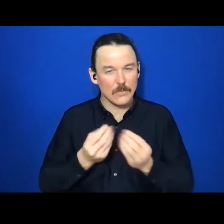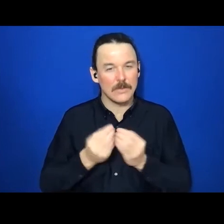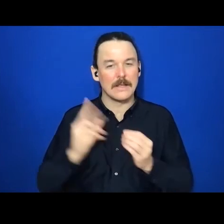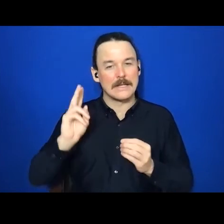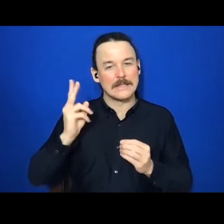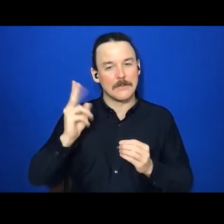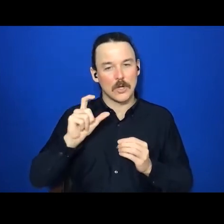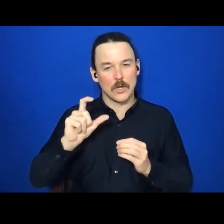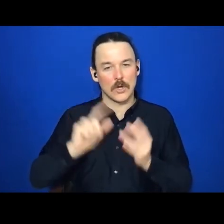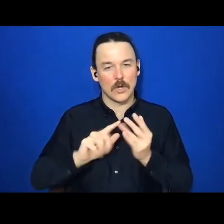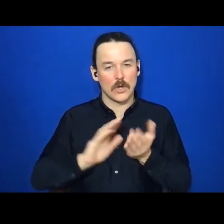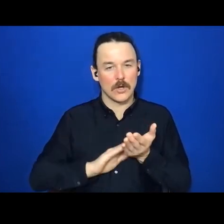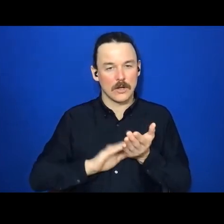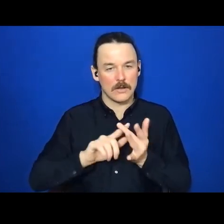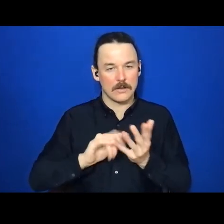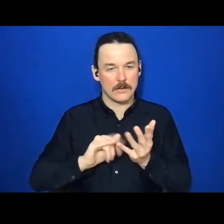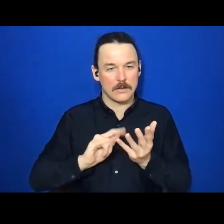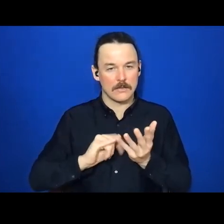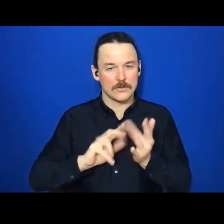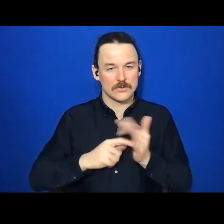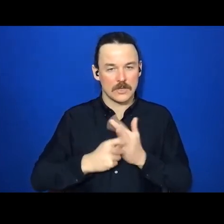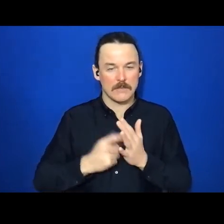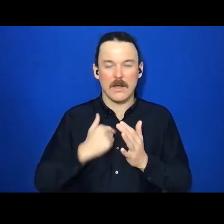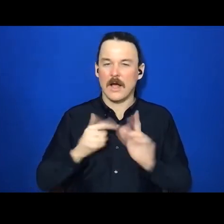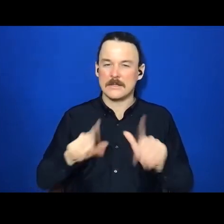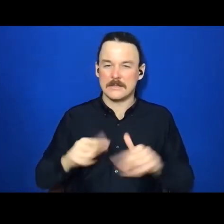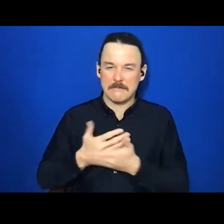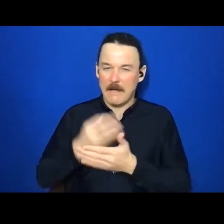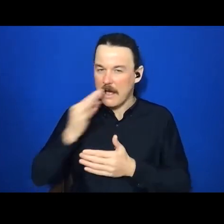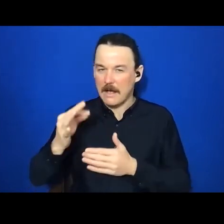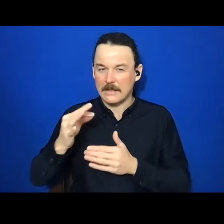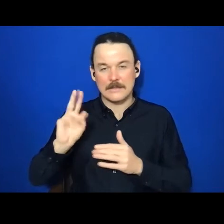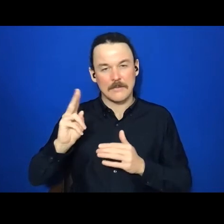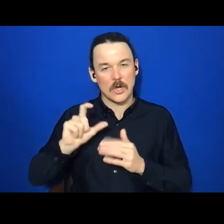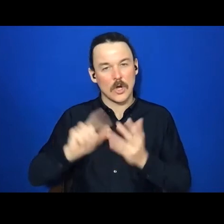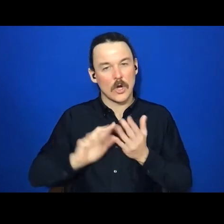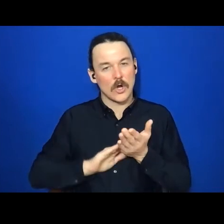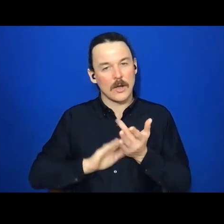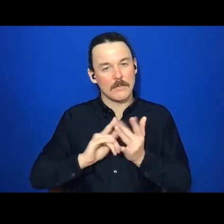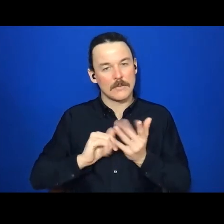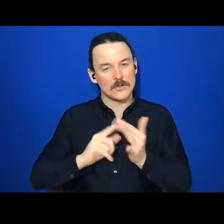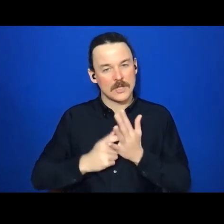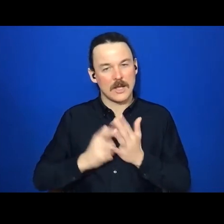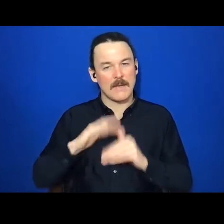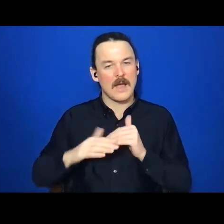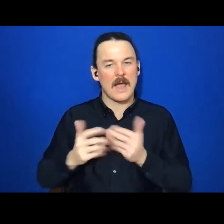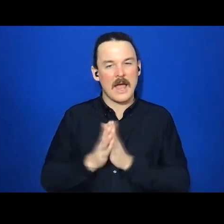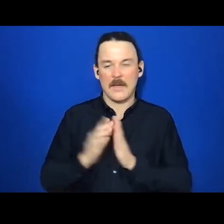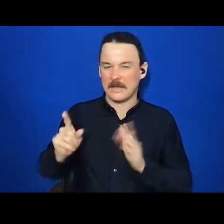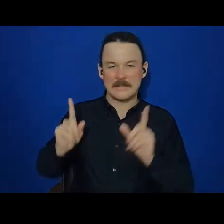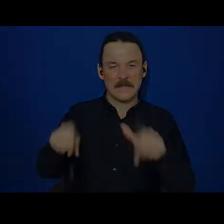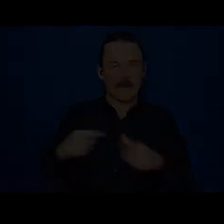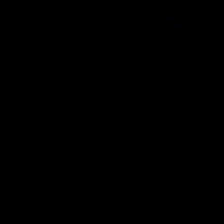him started by asking him how he came to be the partnerships guy in the New Zealand Police